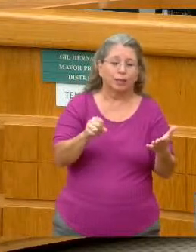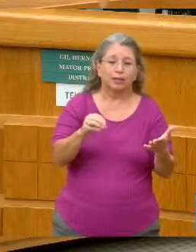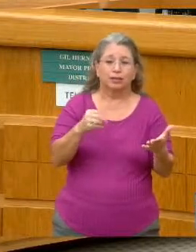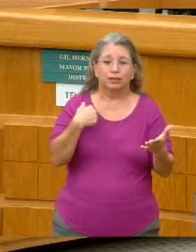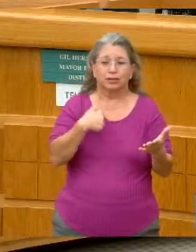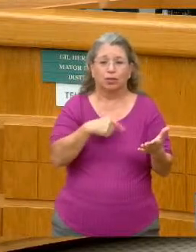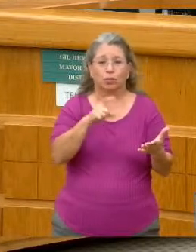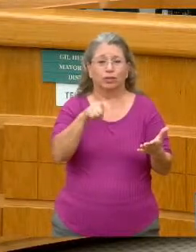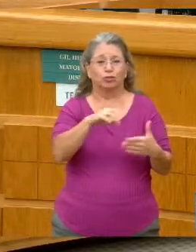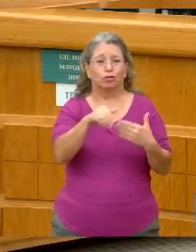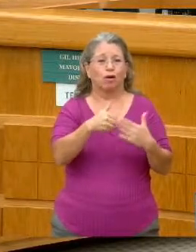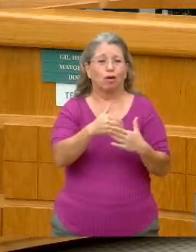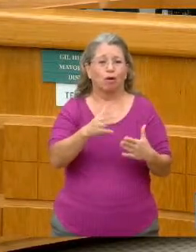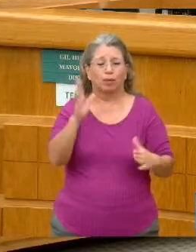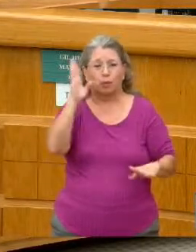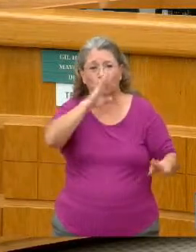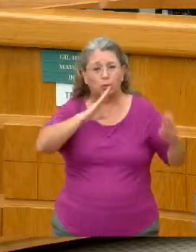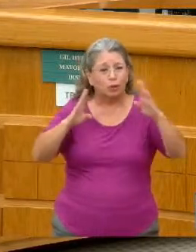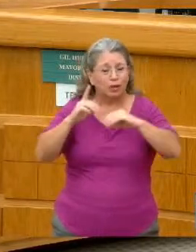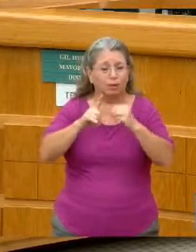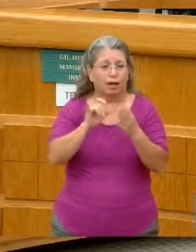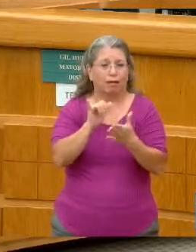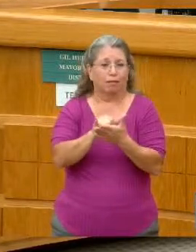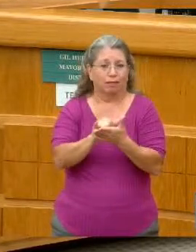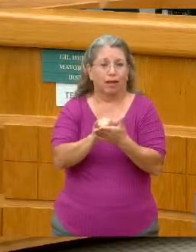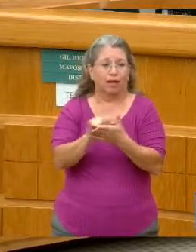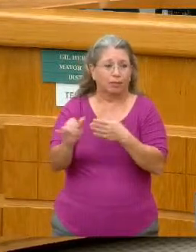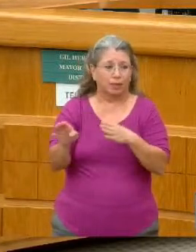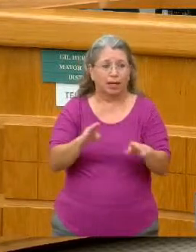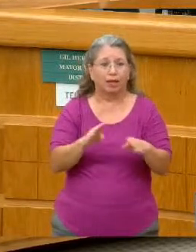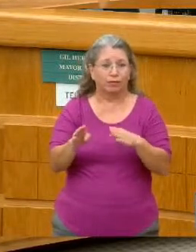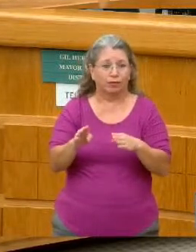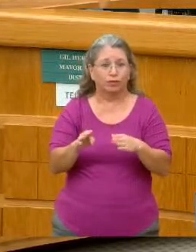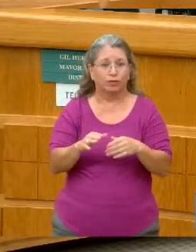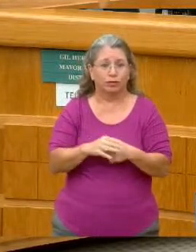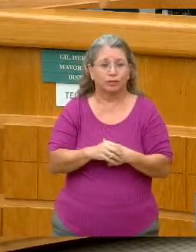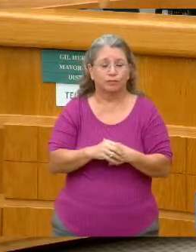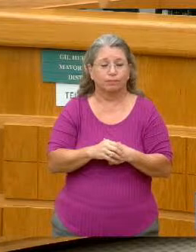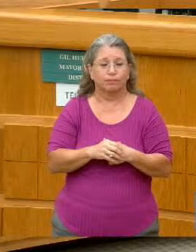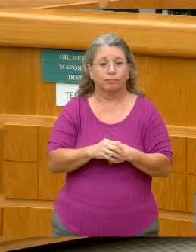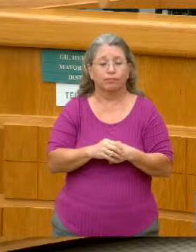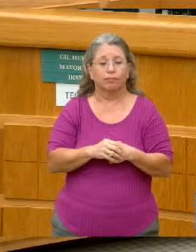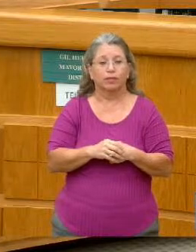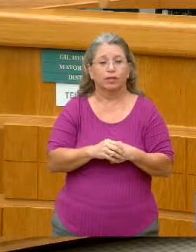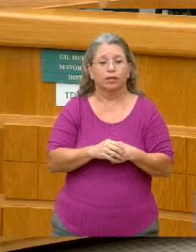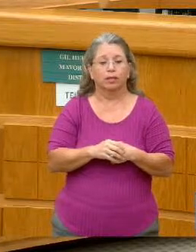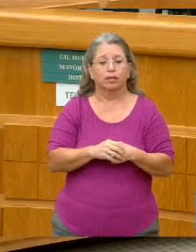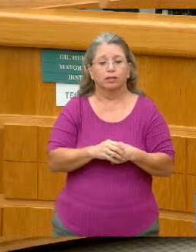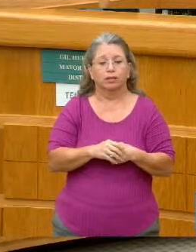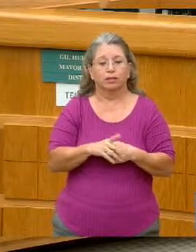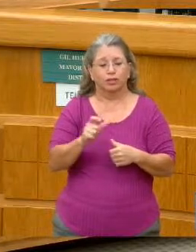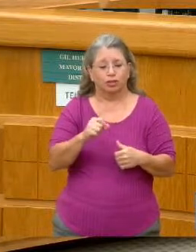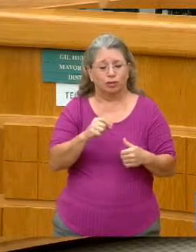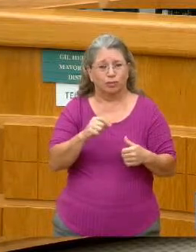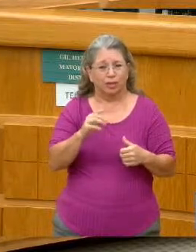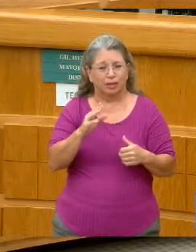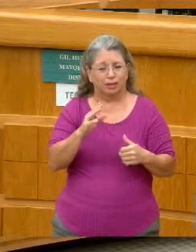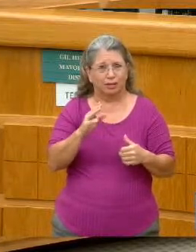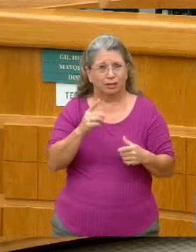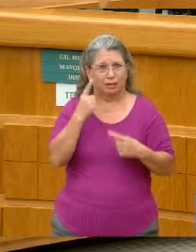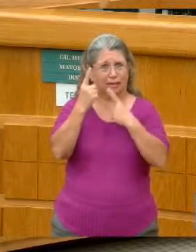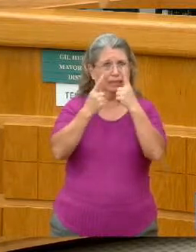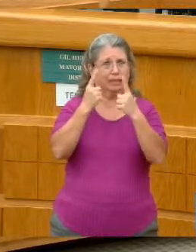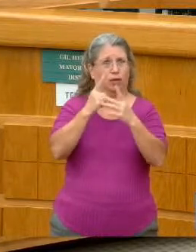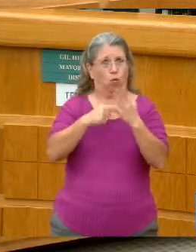pause and give you some concern about the behaviors that you're engaging in and what you're doing to prevent the transmission of COVID-19 when you